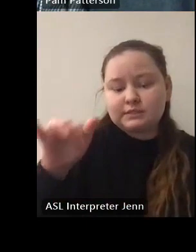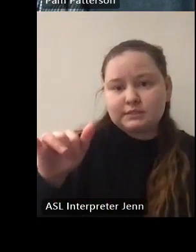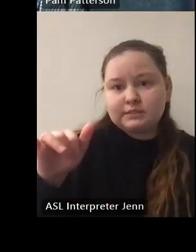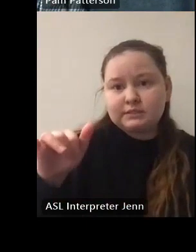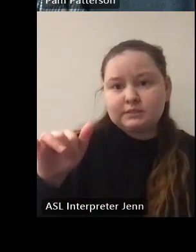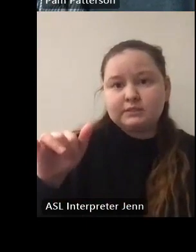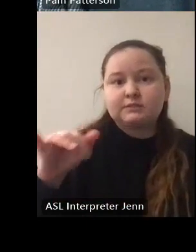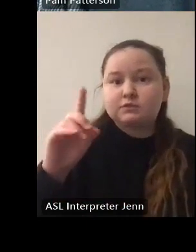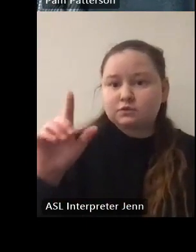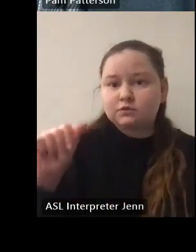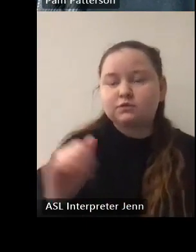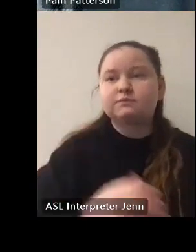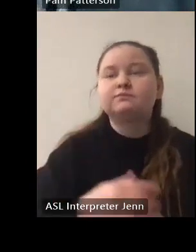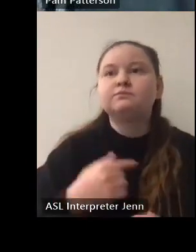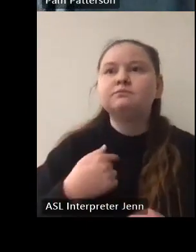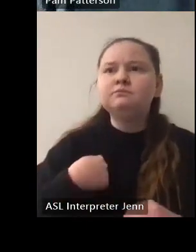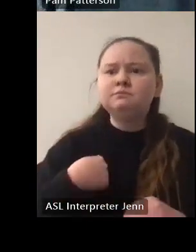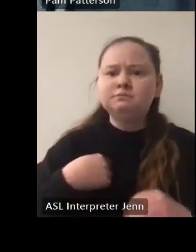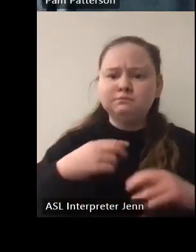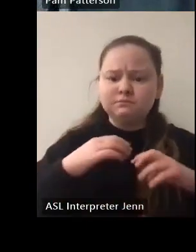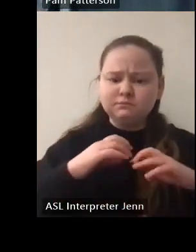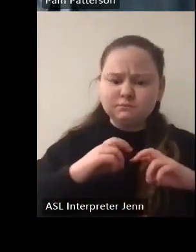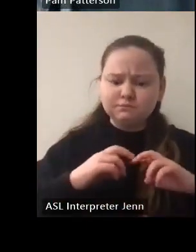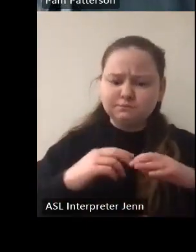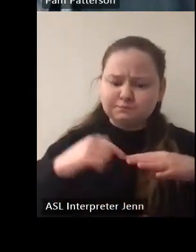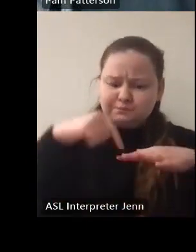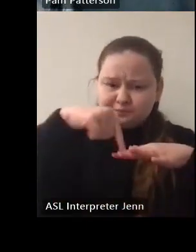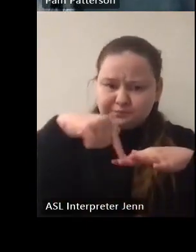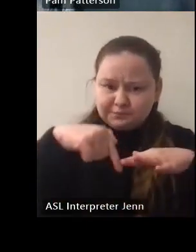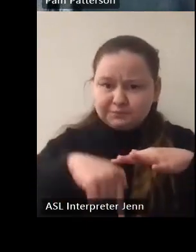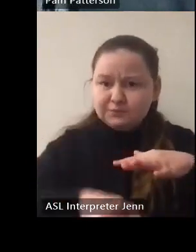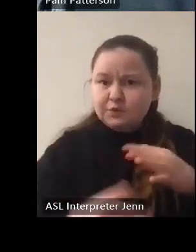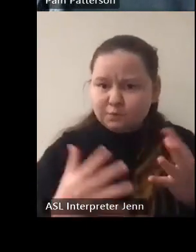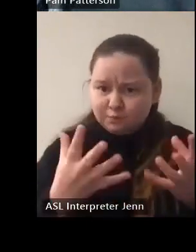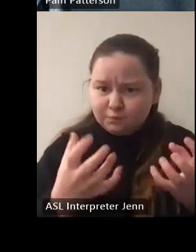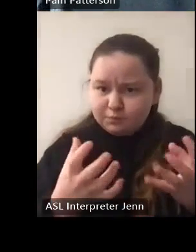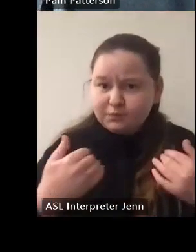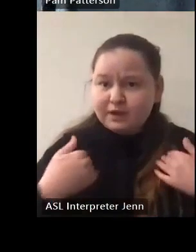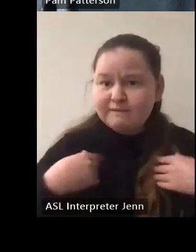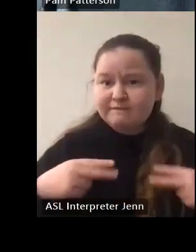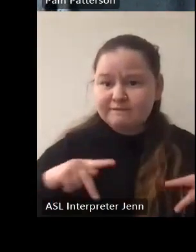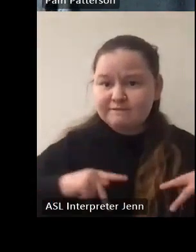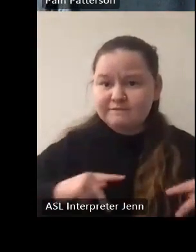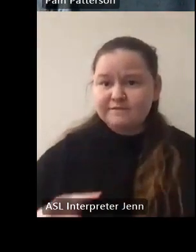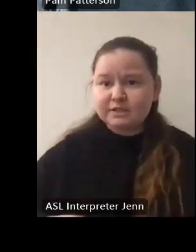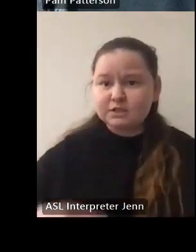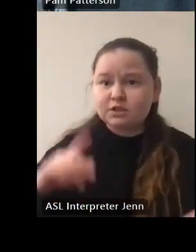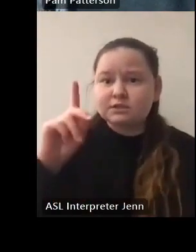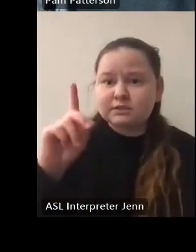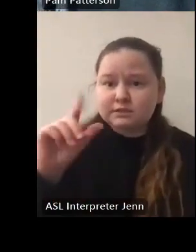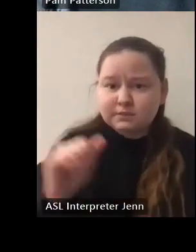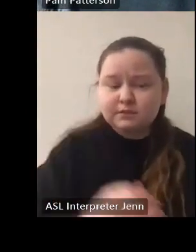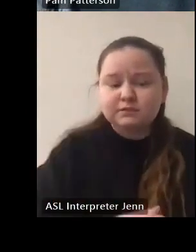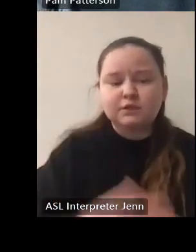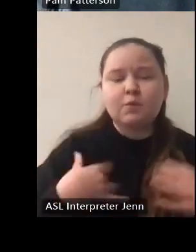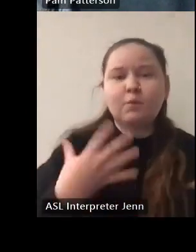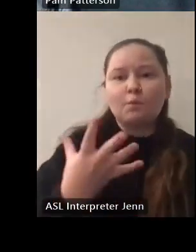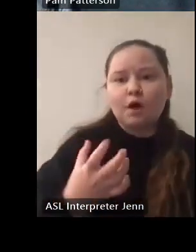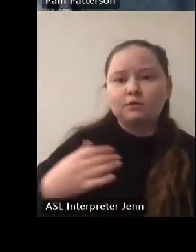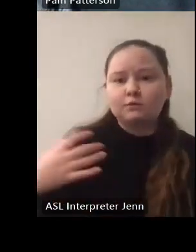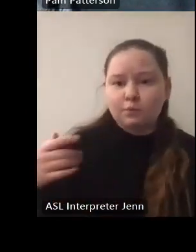having a deep and obsessive need to have a physical impairment. They ache for the wheelchair, the brace, or